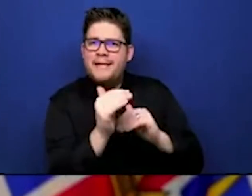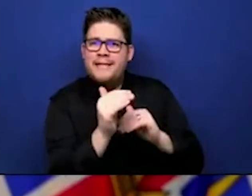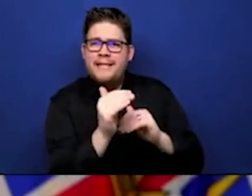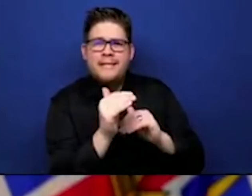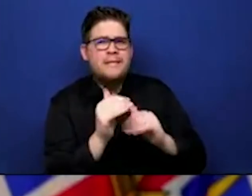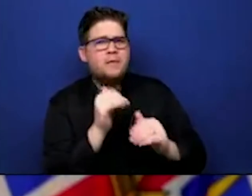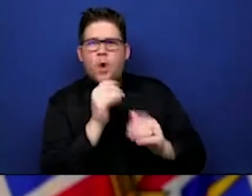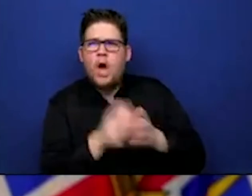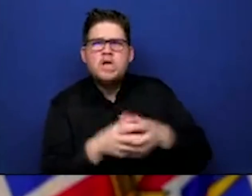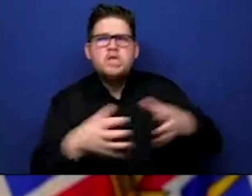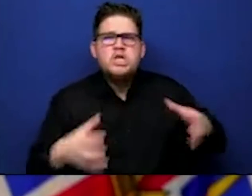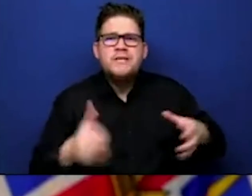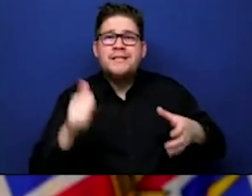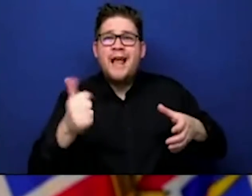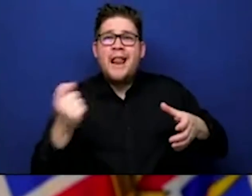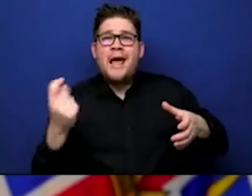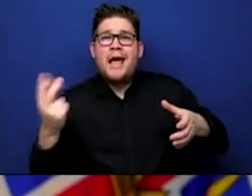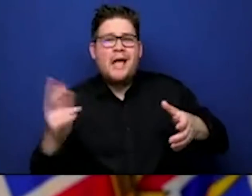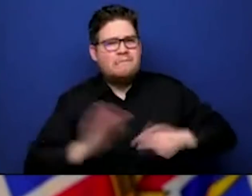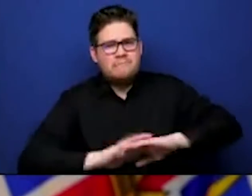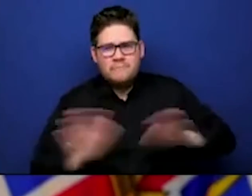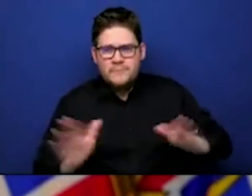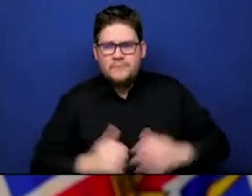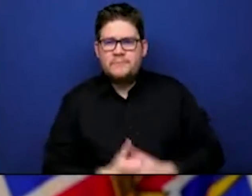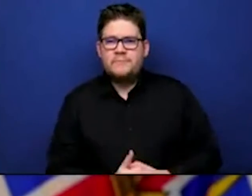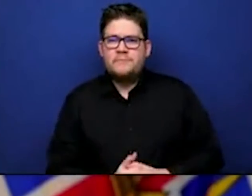are discouraging even that right now.